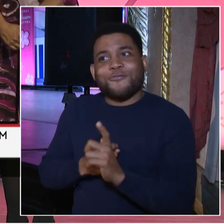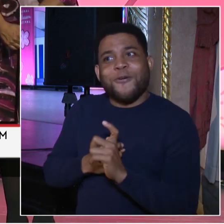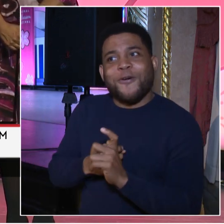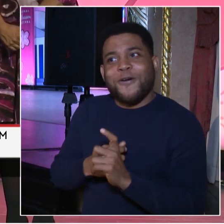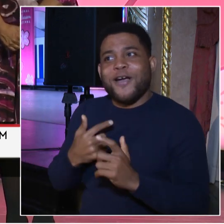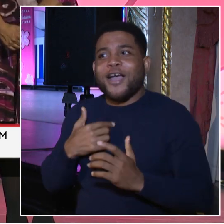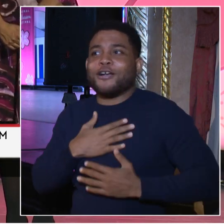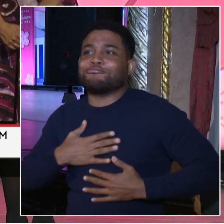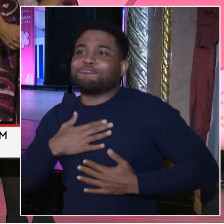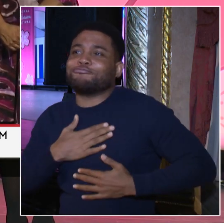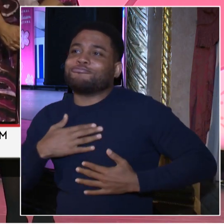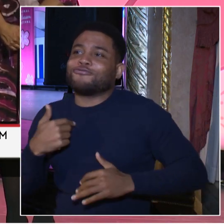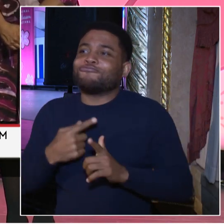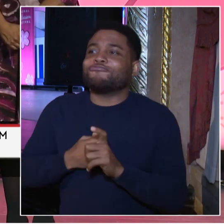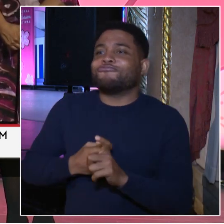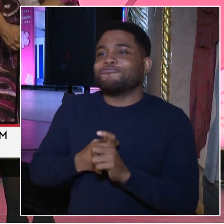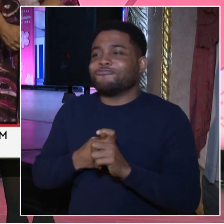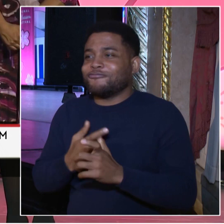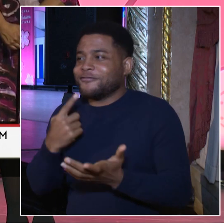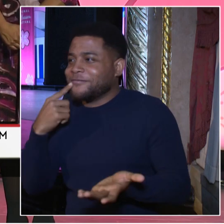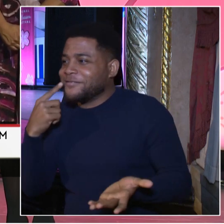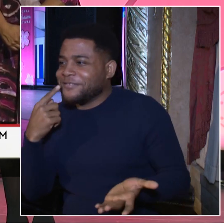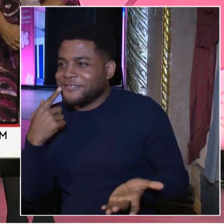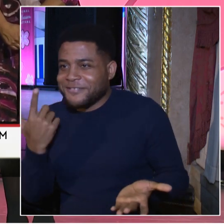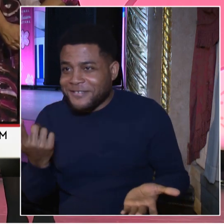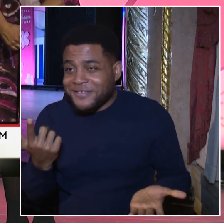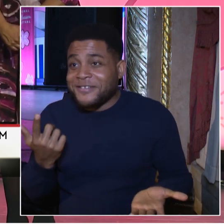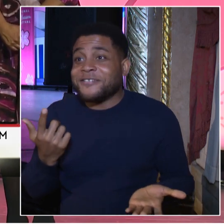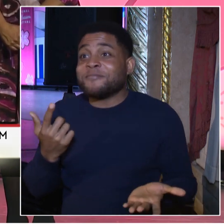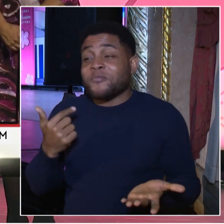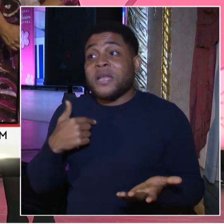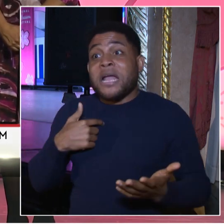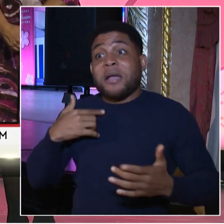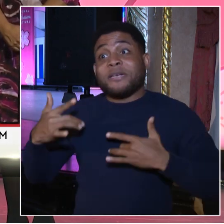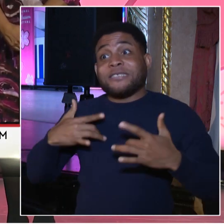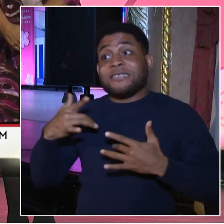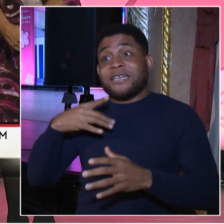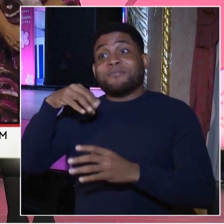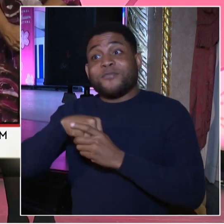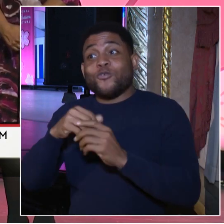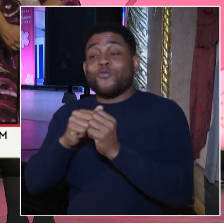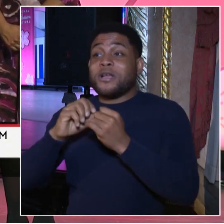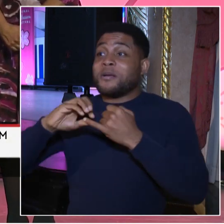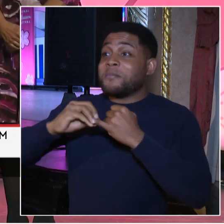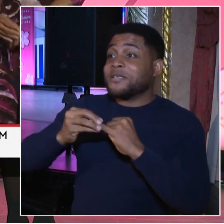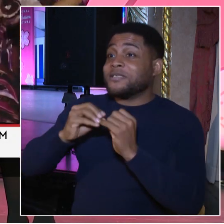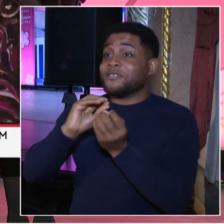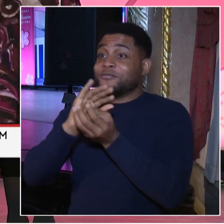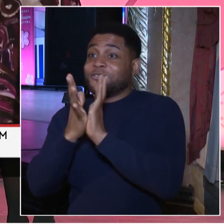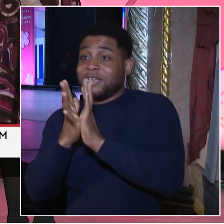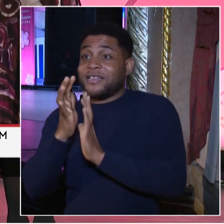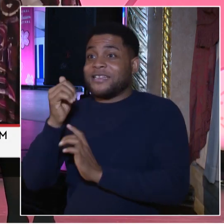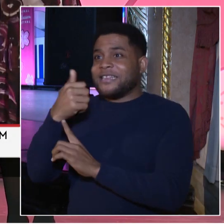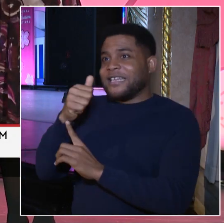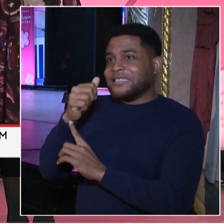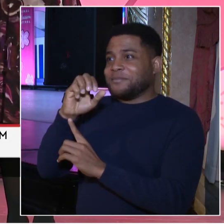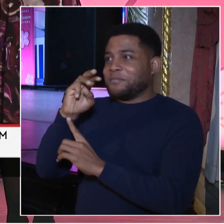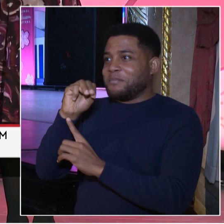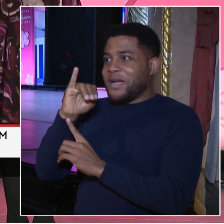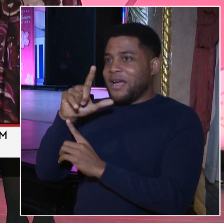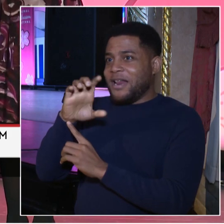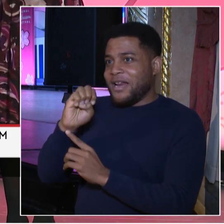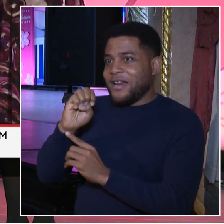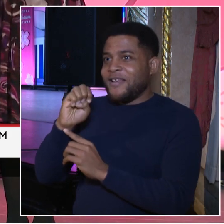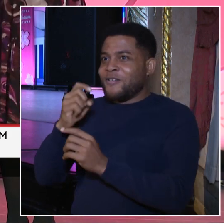avid runner, I'm excited to participate in Cherry Blossom 10-mile run this year.